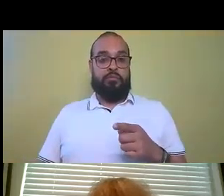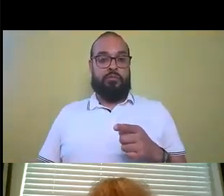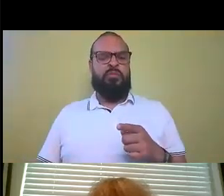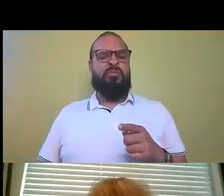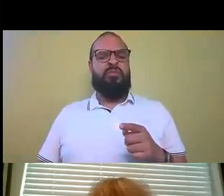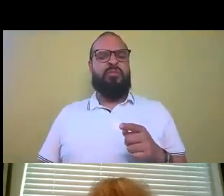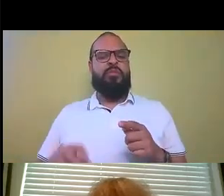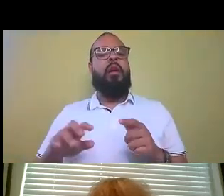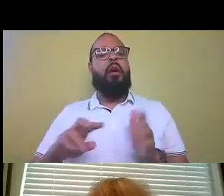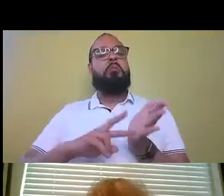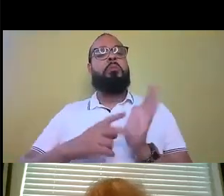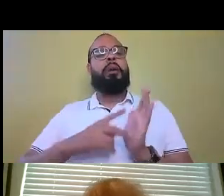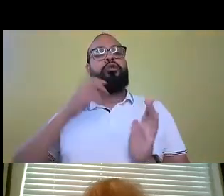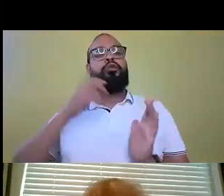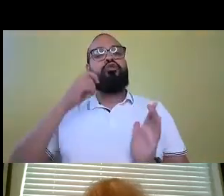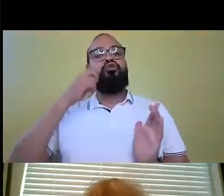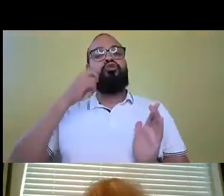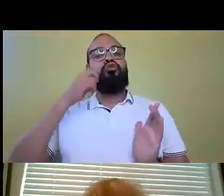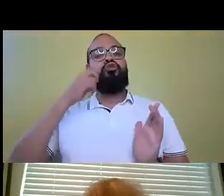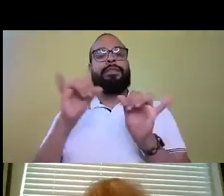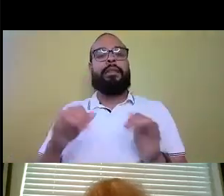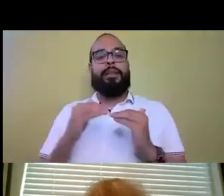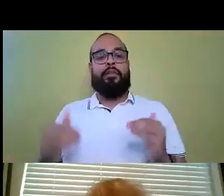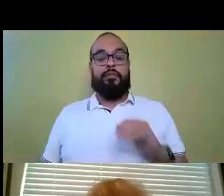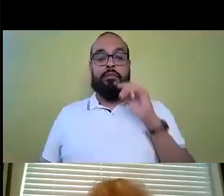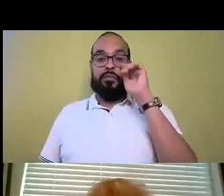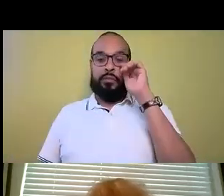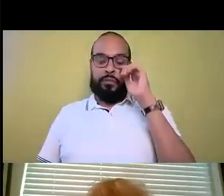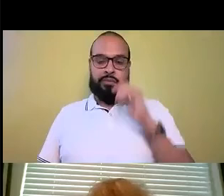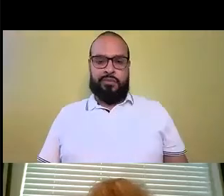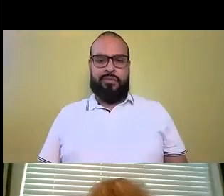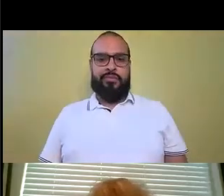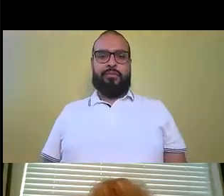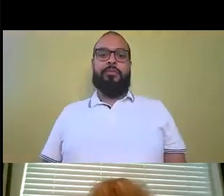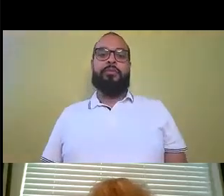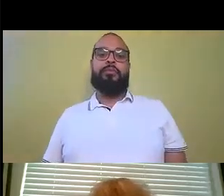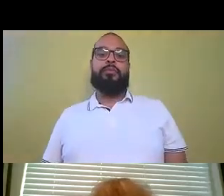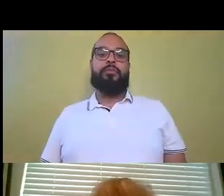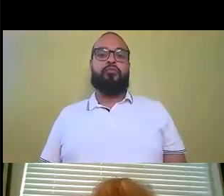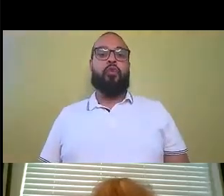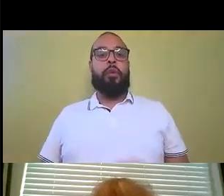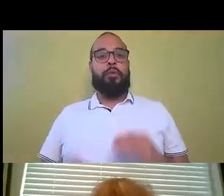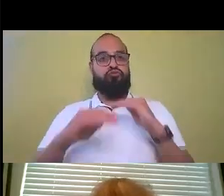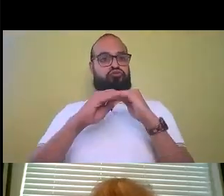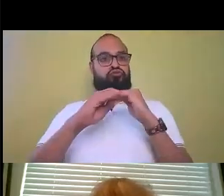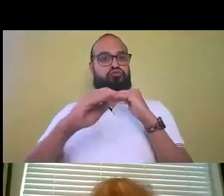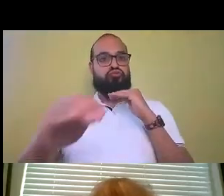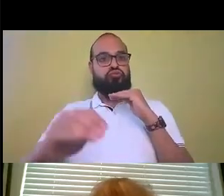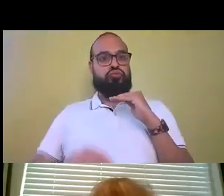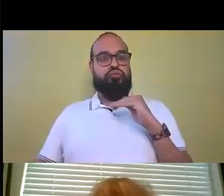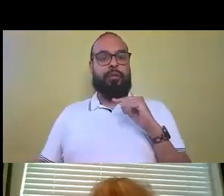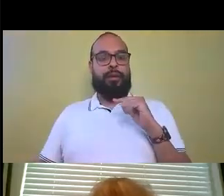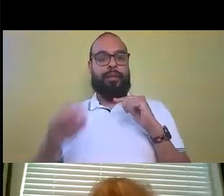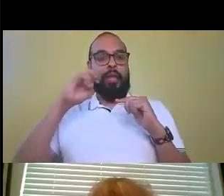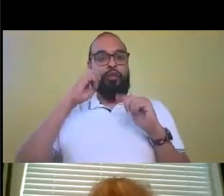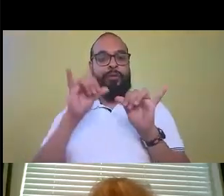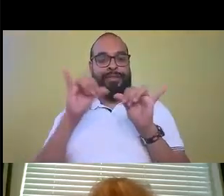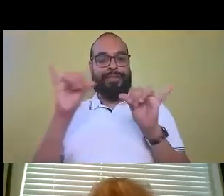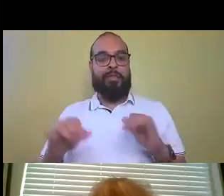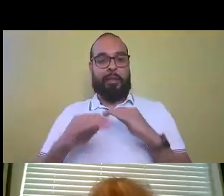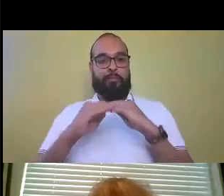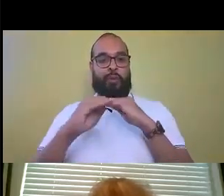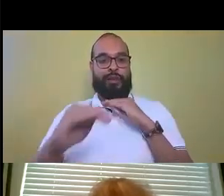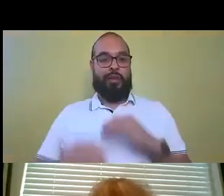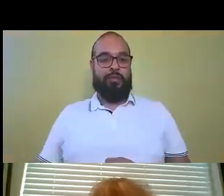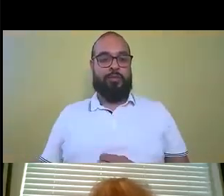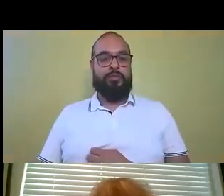nervous system level. So we're talking about having homeostasis. So that's that nervous system